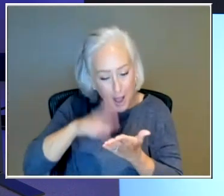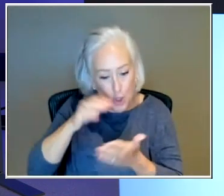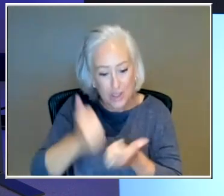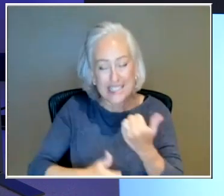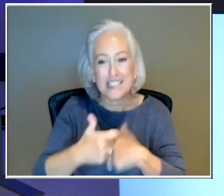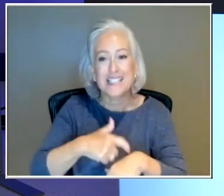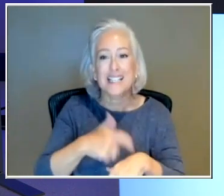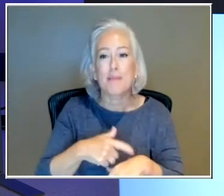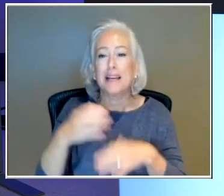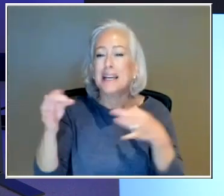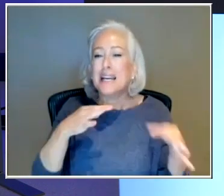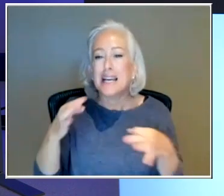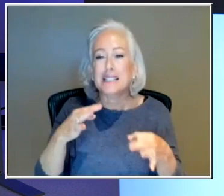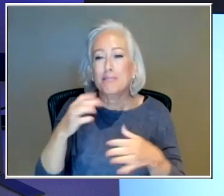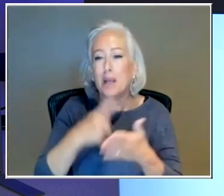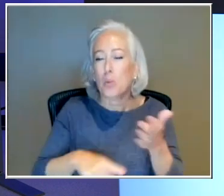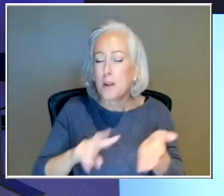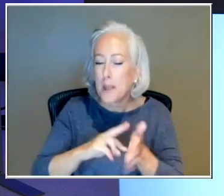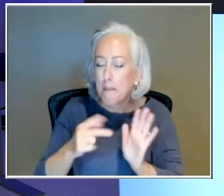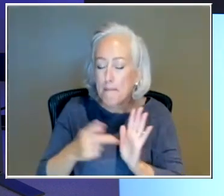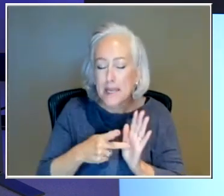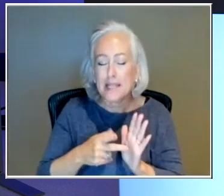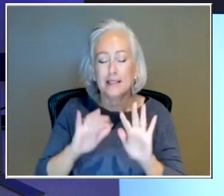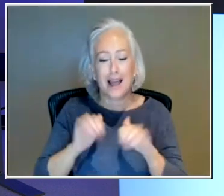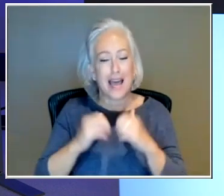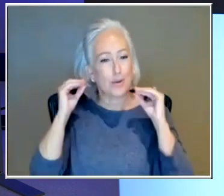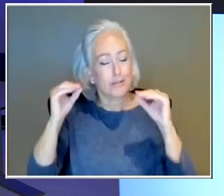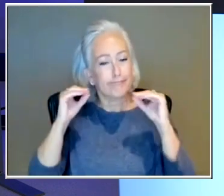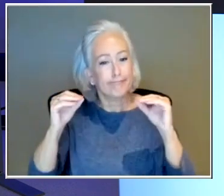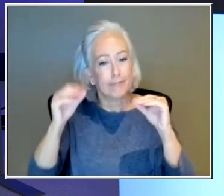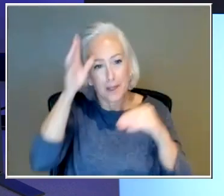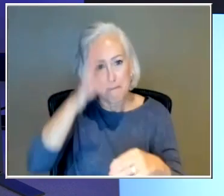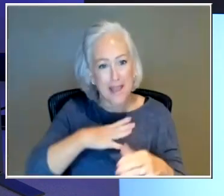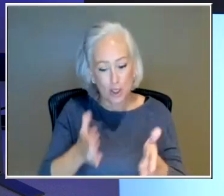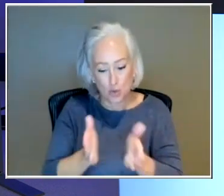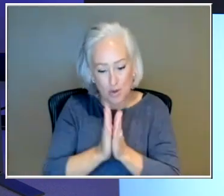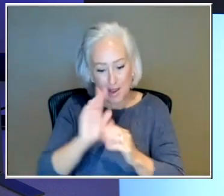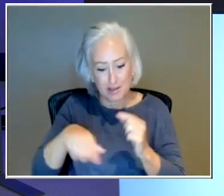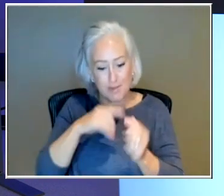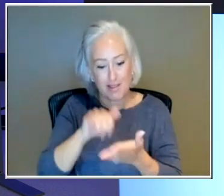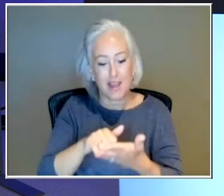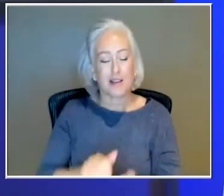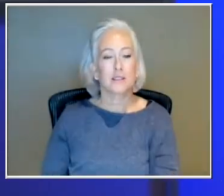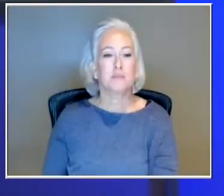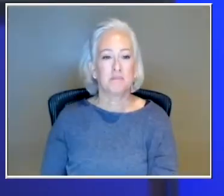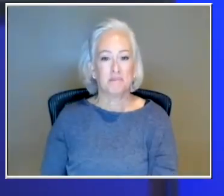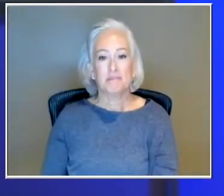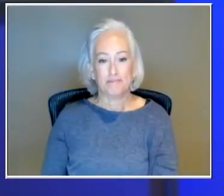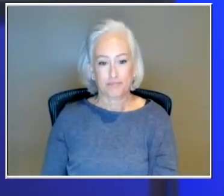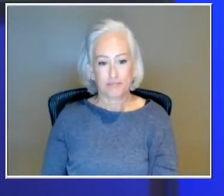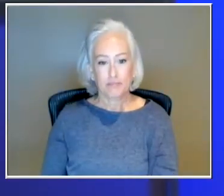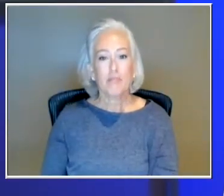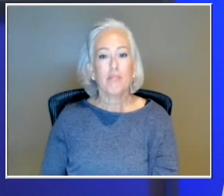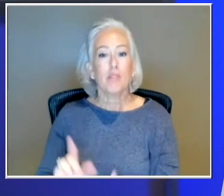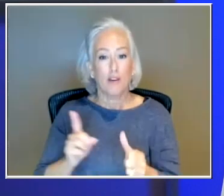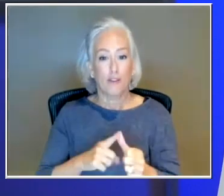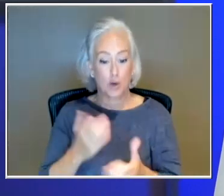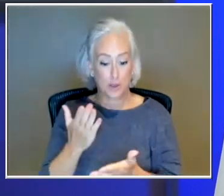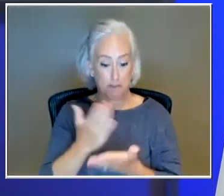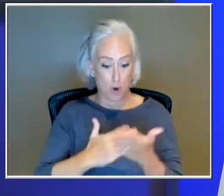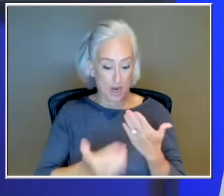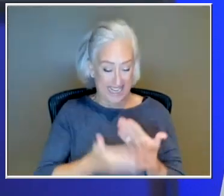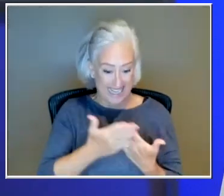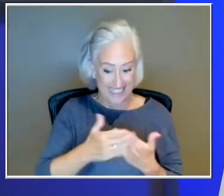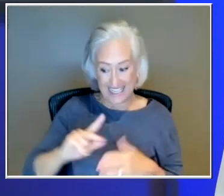what PSA and how do we educate men to know to be asking about it in these tests? Yeah, the first part's easy, the second part's hard. So PSA is a